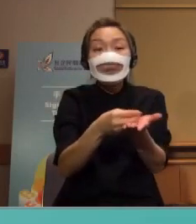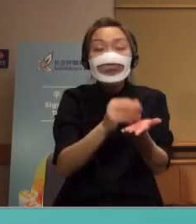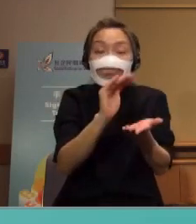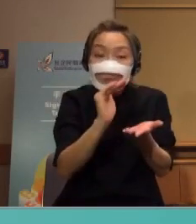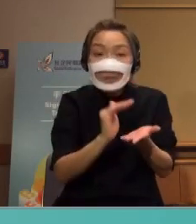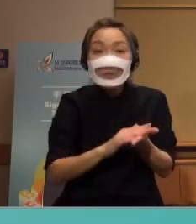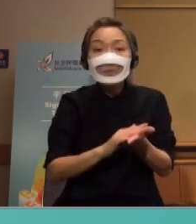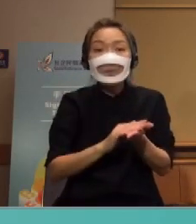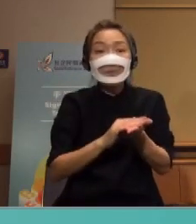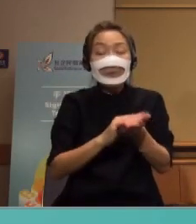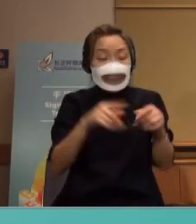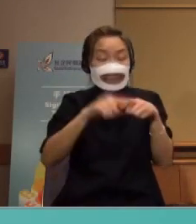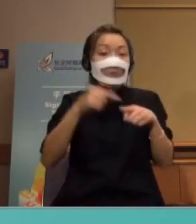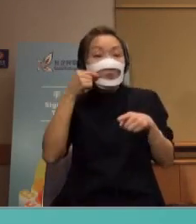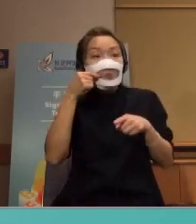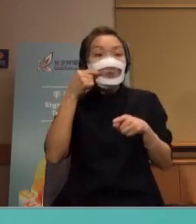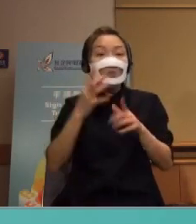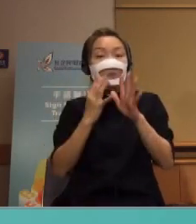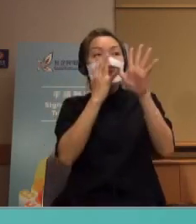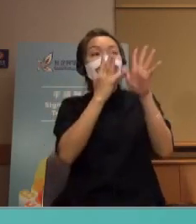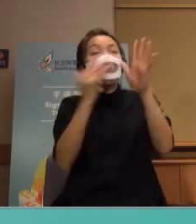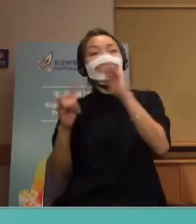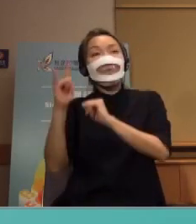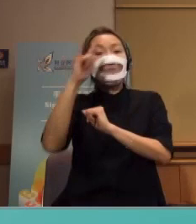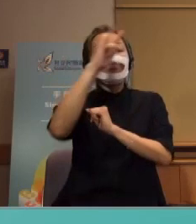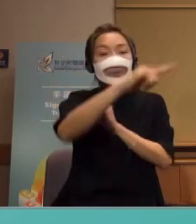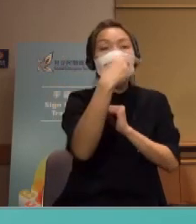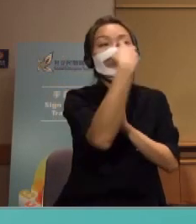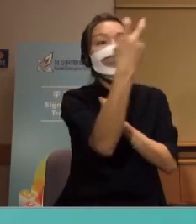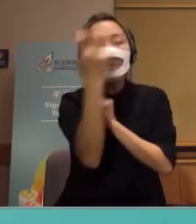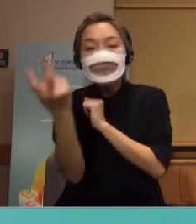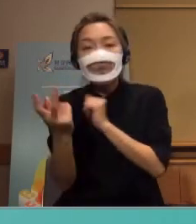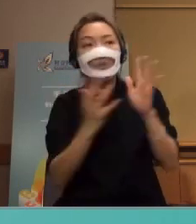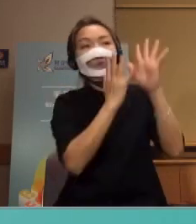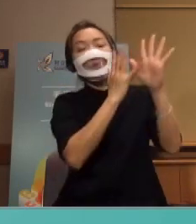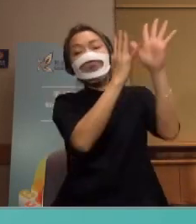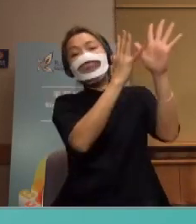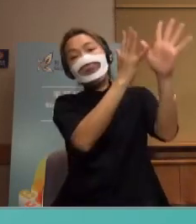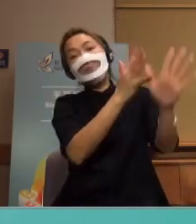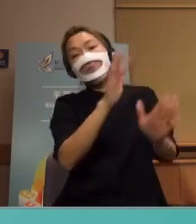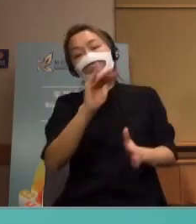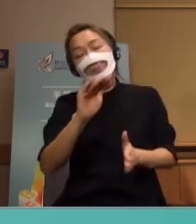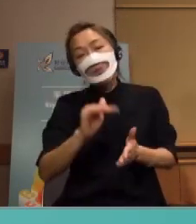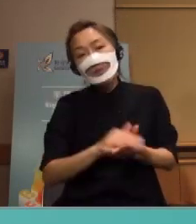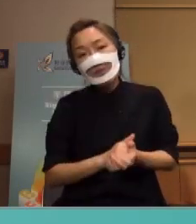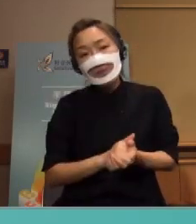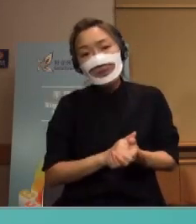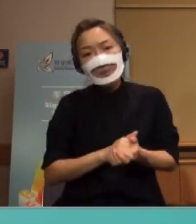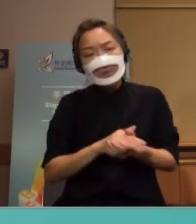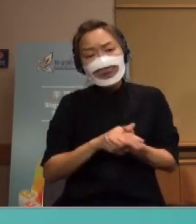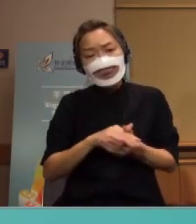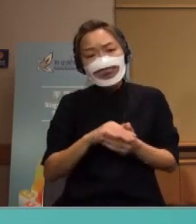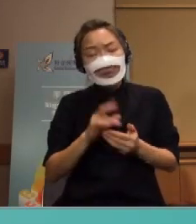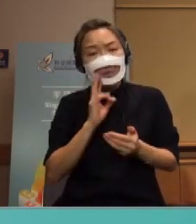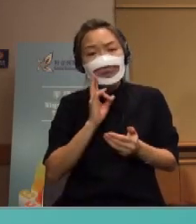I'm really personally fascinated by what Estonia did as a country. Estonia issued digital ID cards so that you can become a digital resident